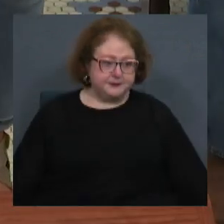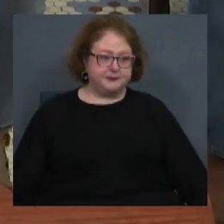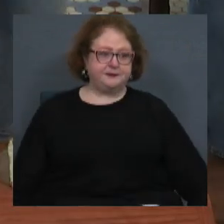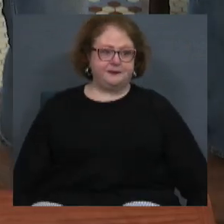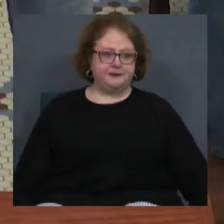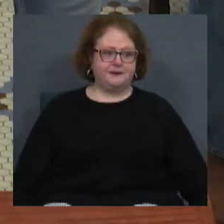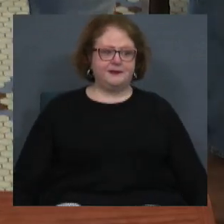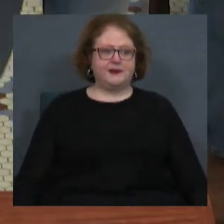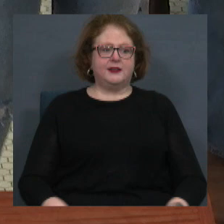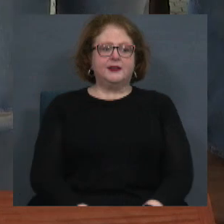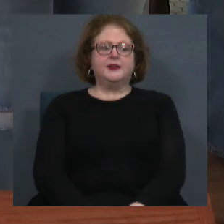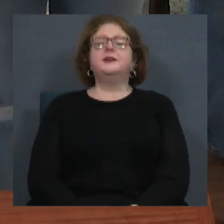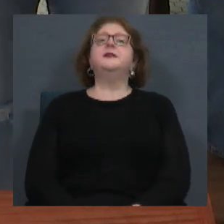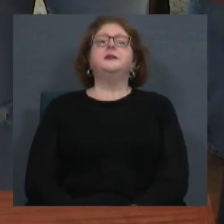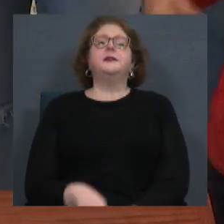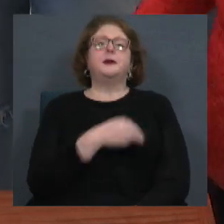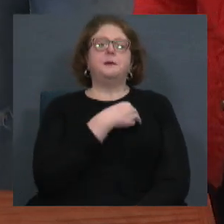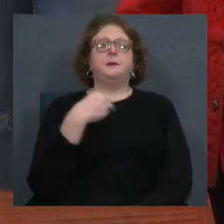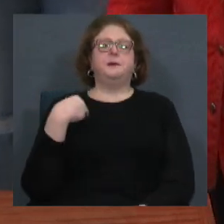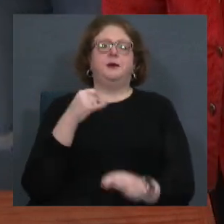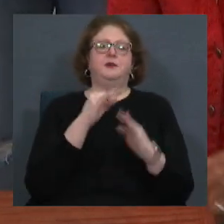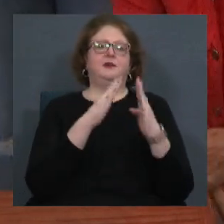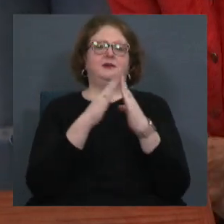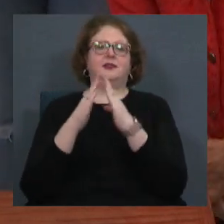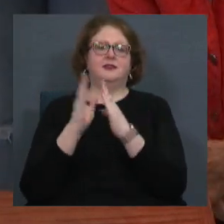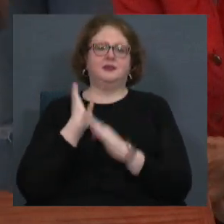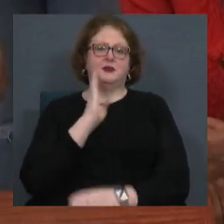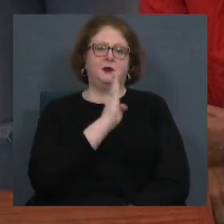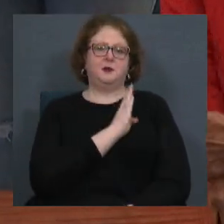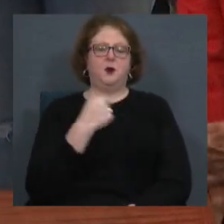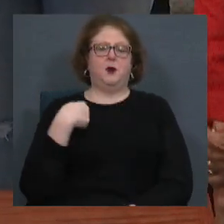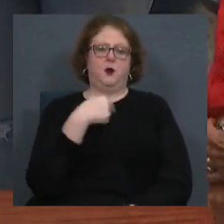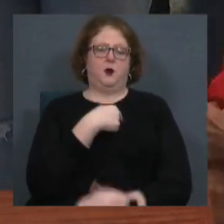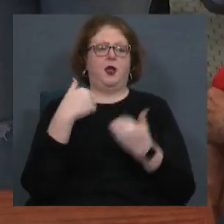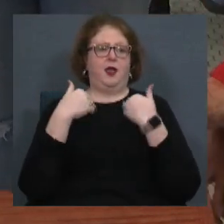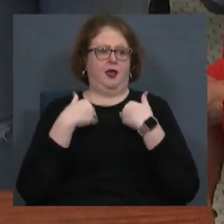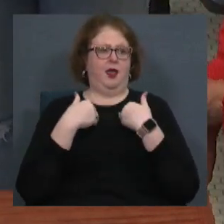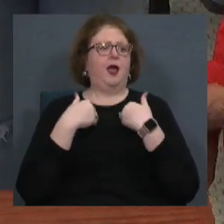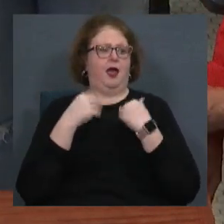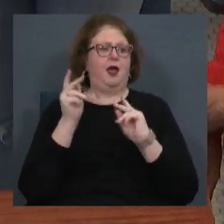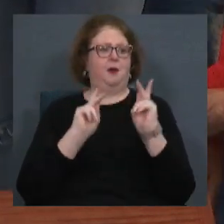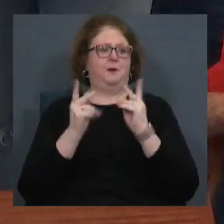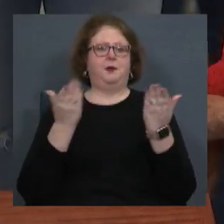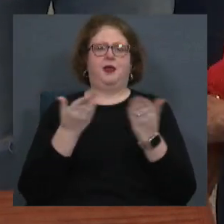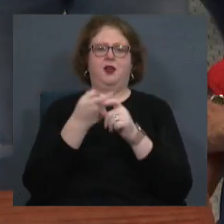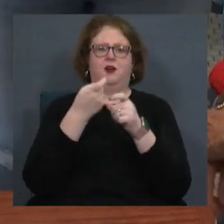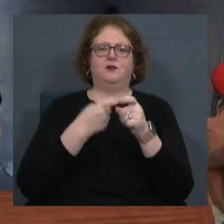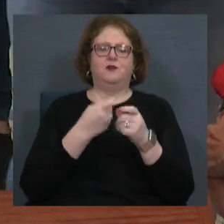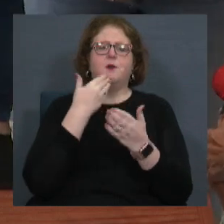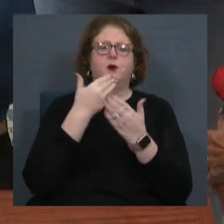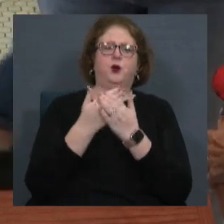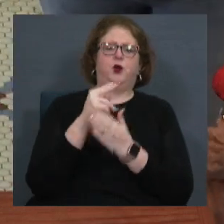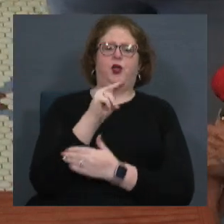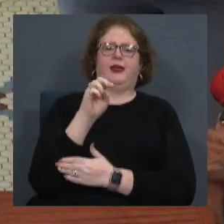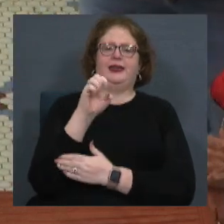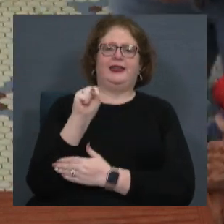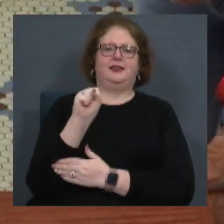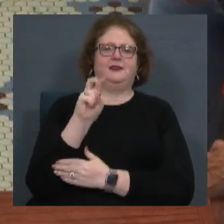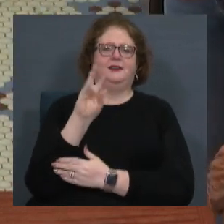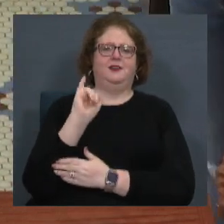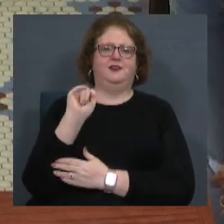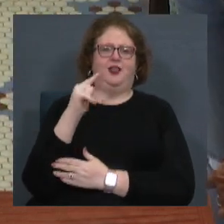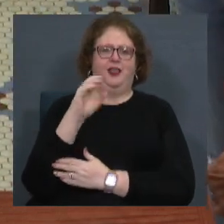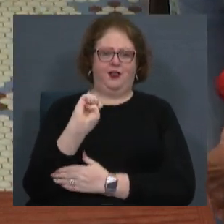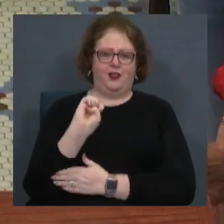Members of the city board, as we have members of the Goodness Village join the podium with Vice Mayor Webb